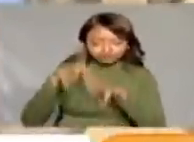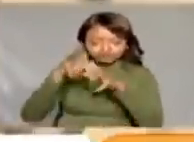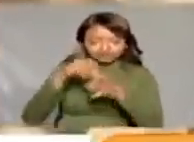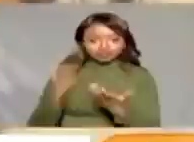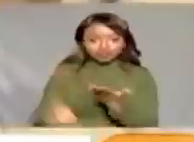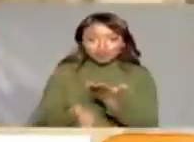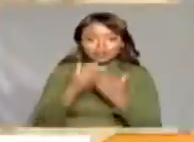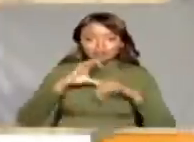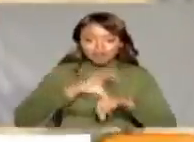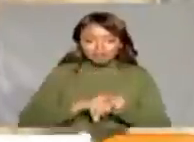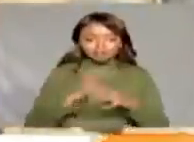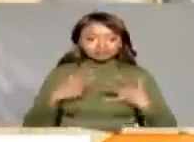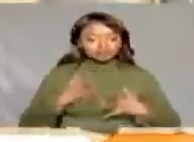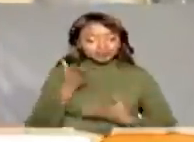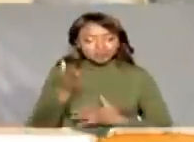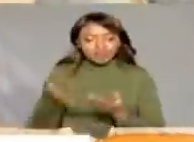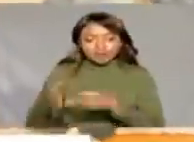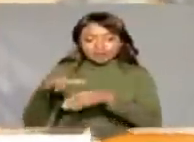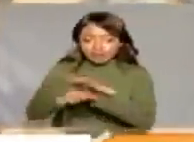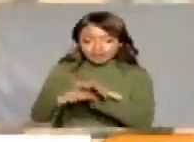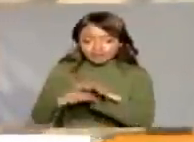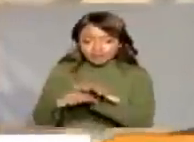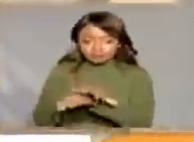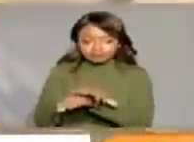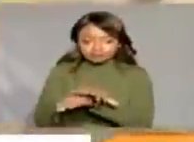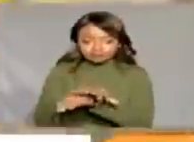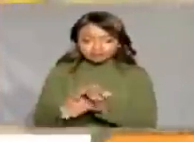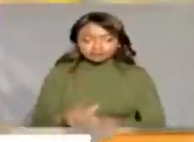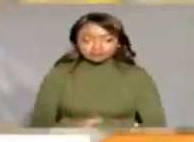reach those trapped under the rubble.